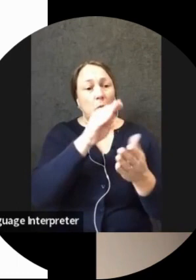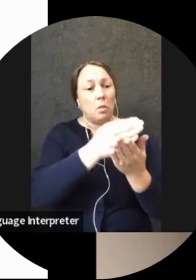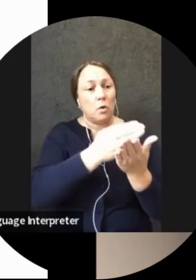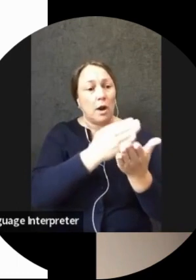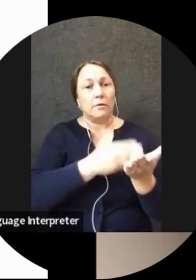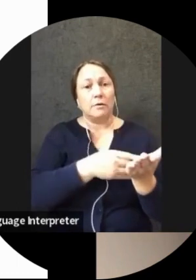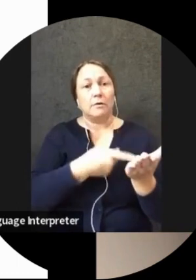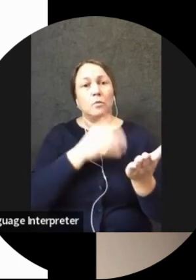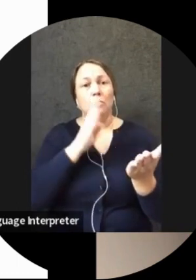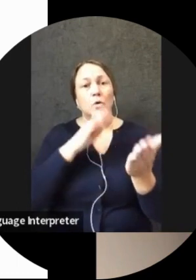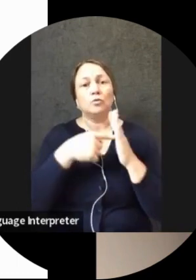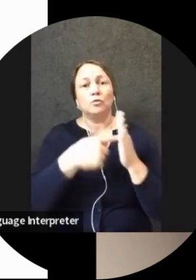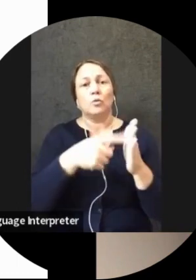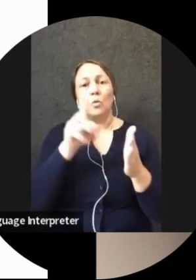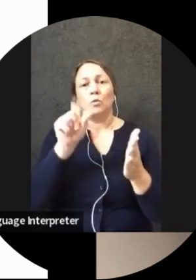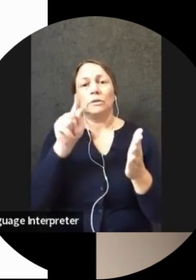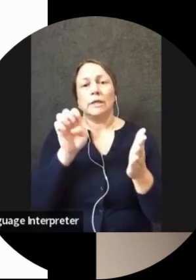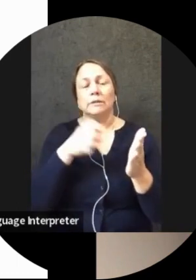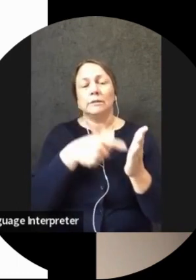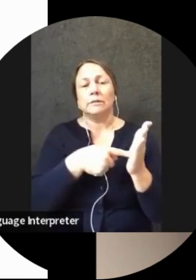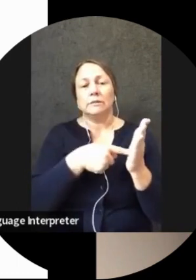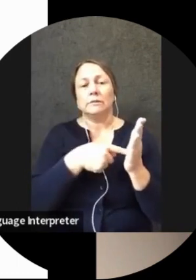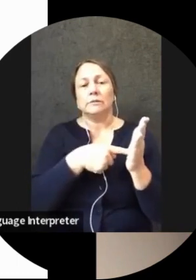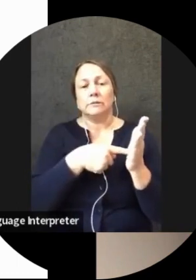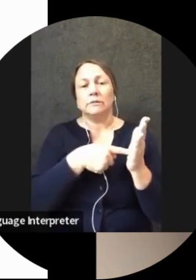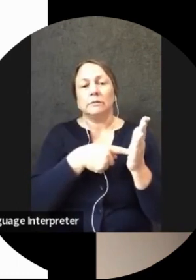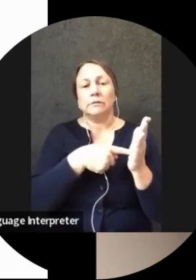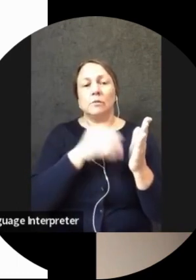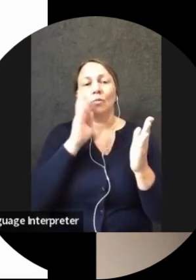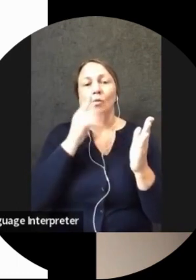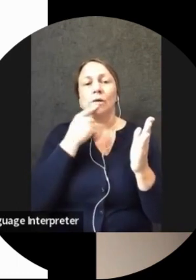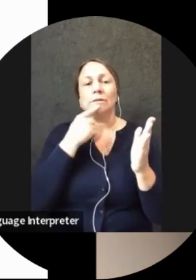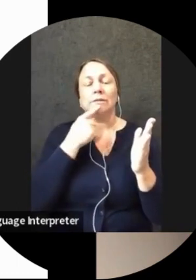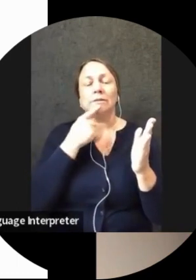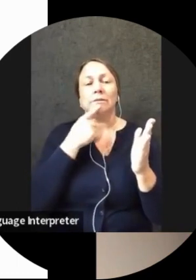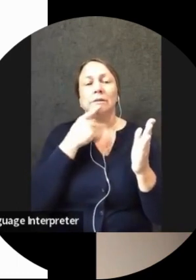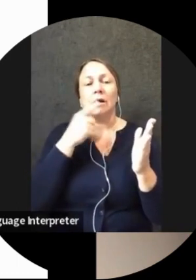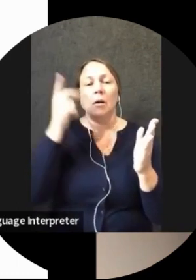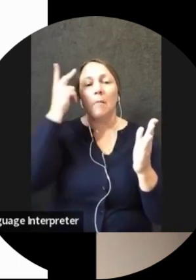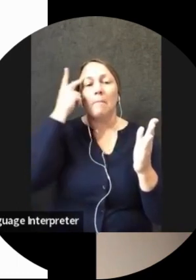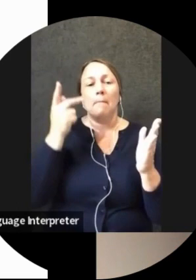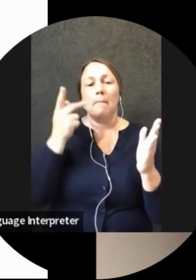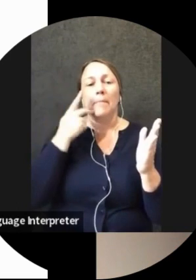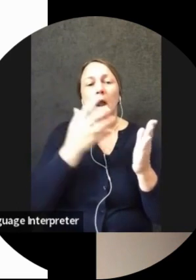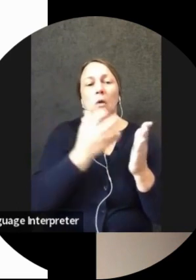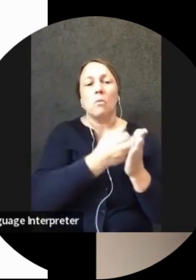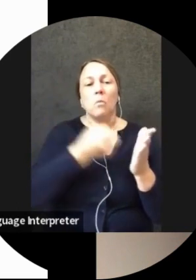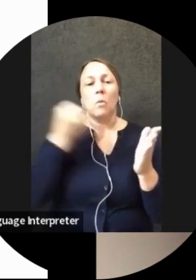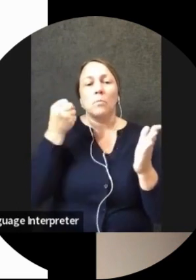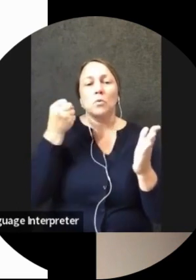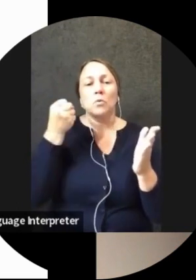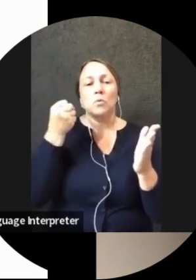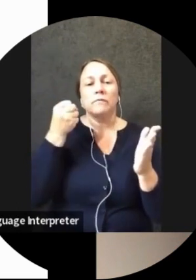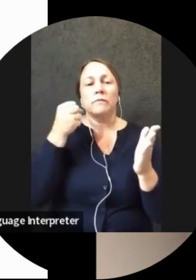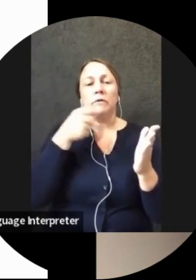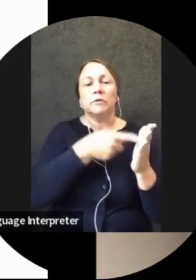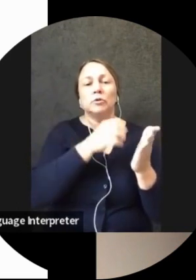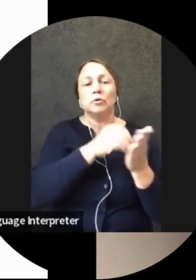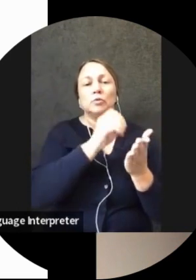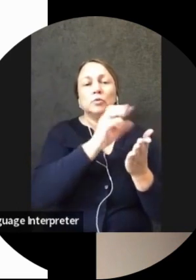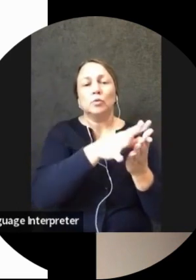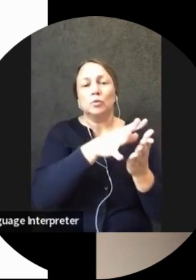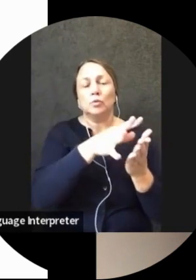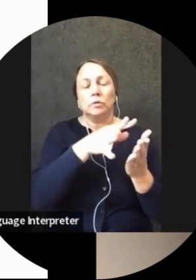on that date, it'll just say parent removed student. And that doesn't indicate